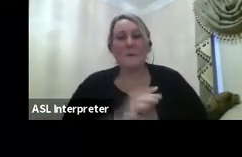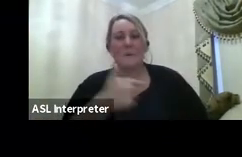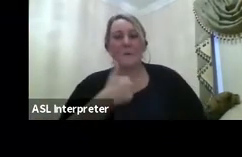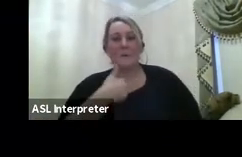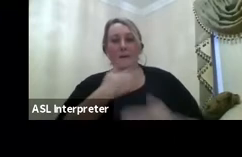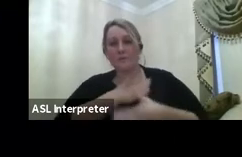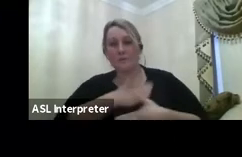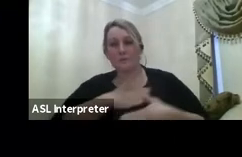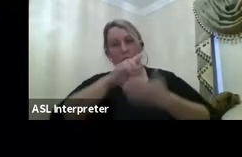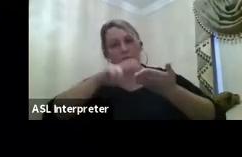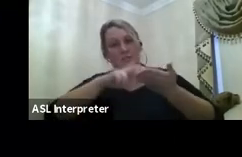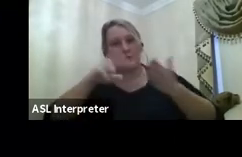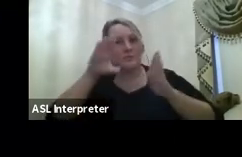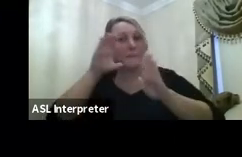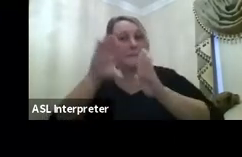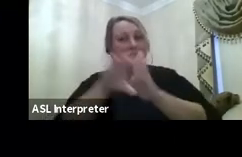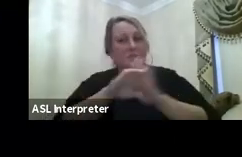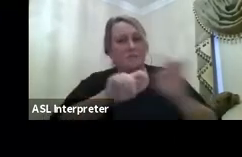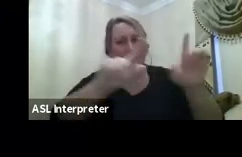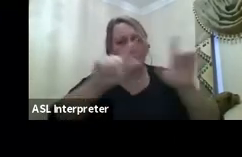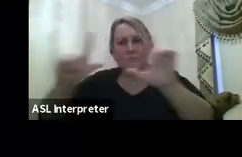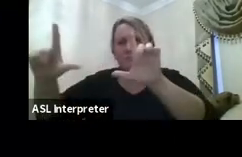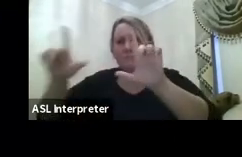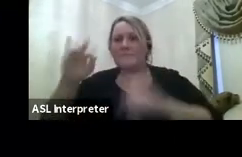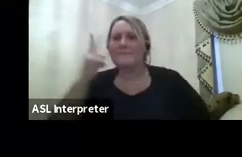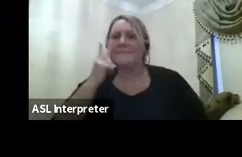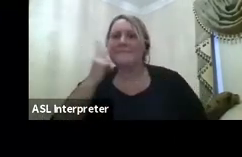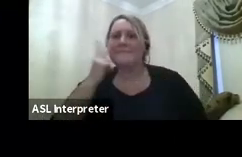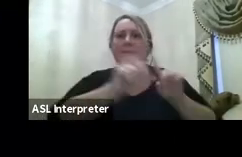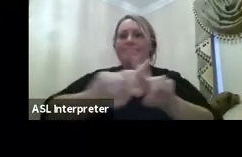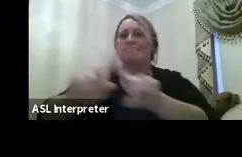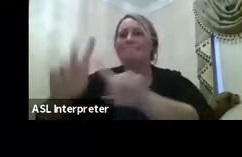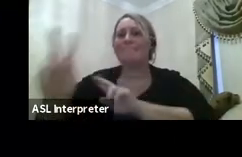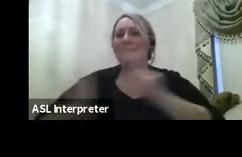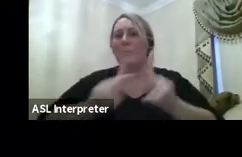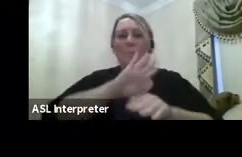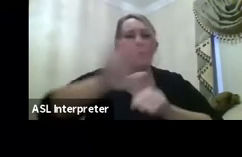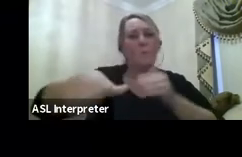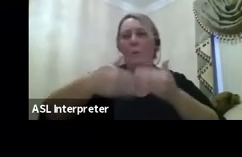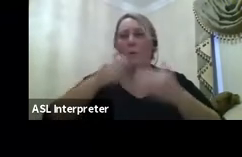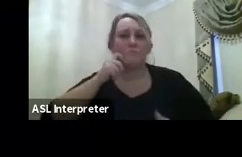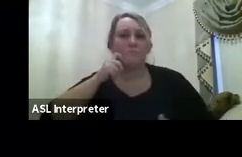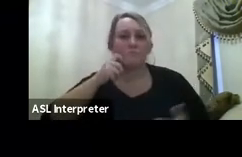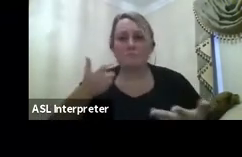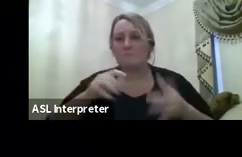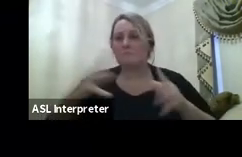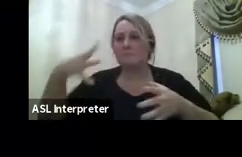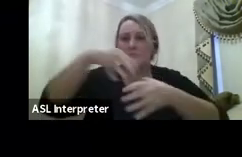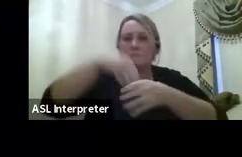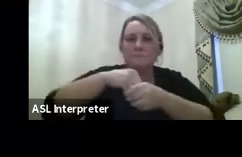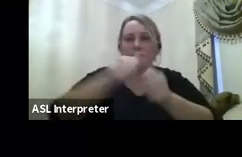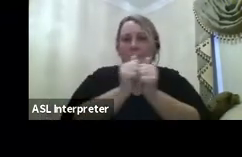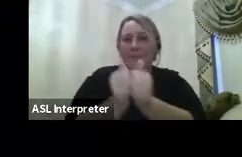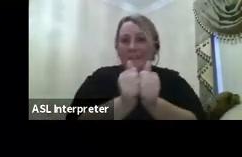participating in an, a queer Asian or as they were forming. I only